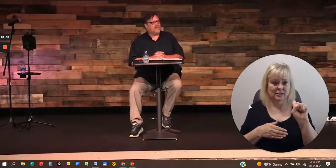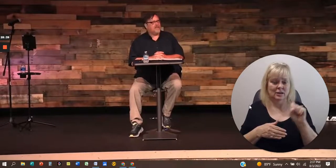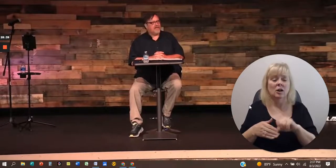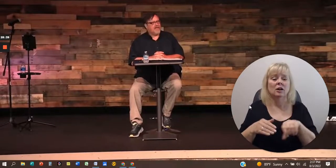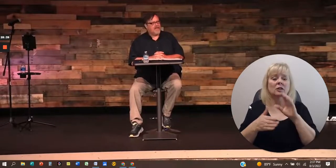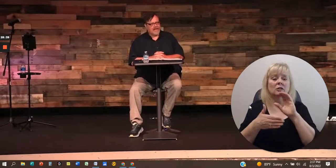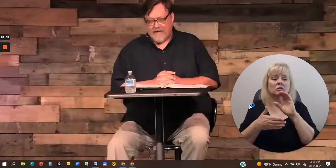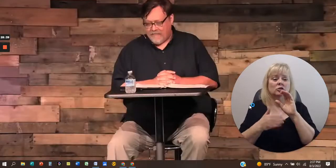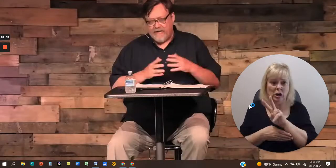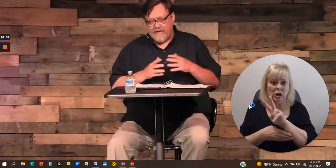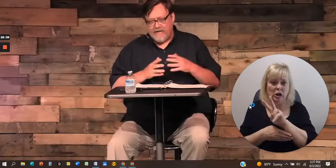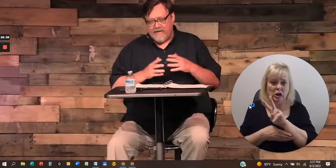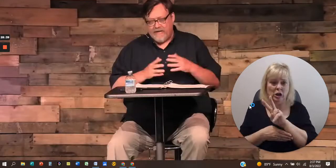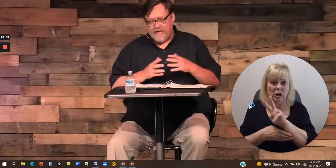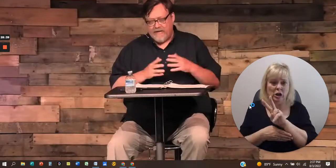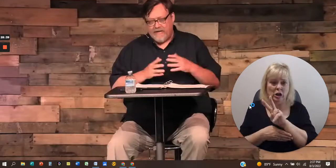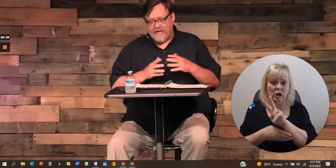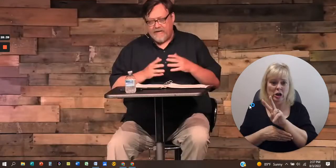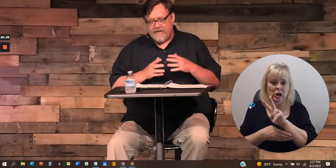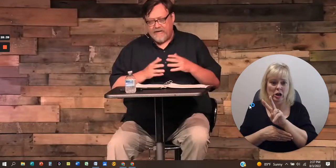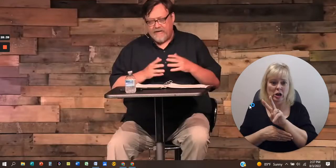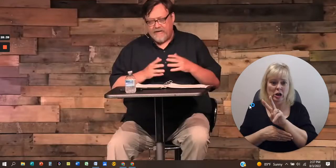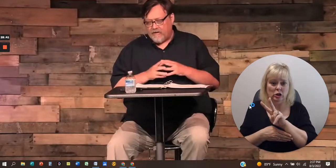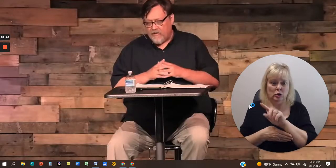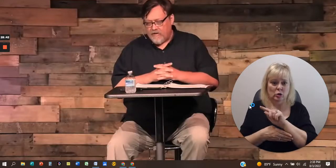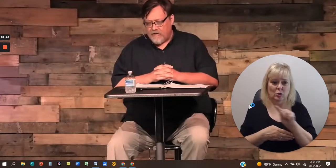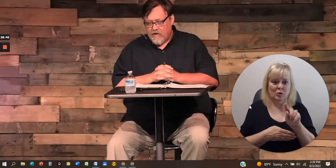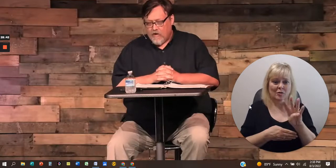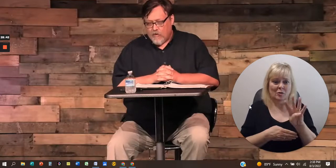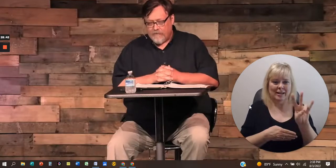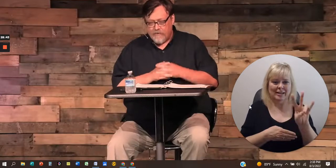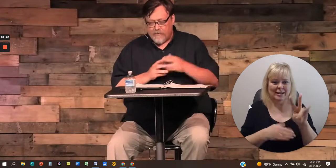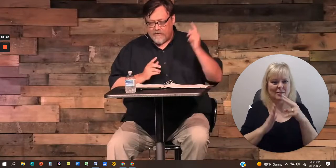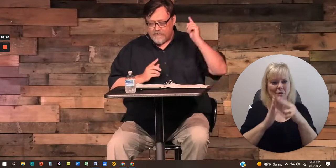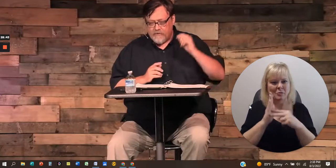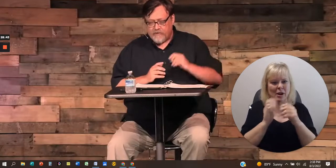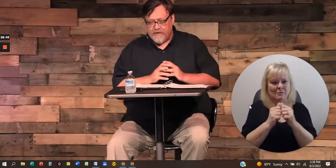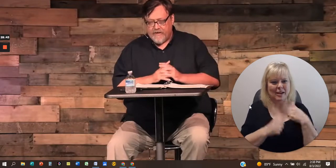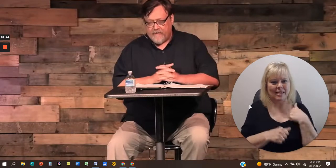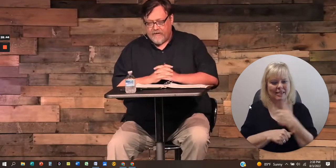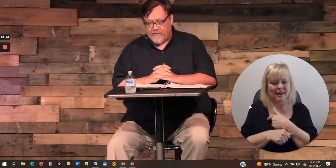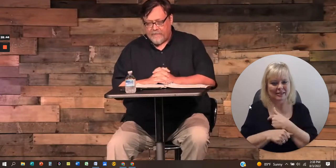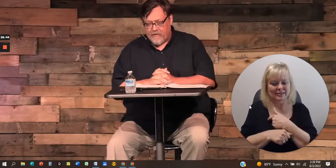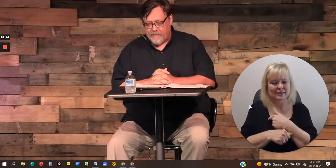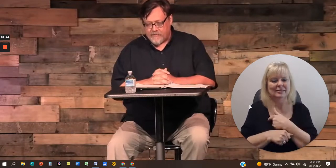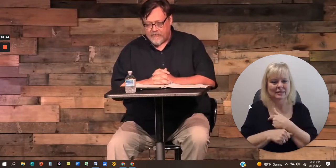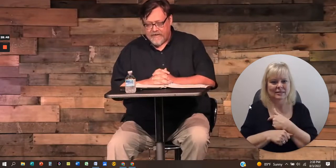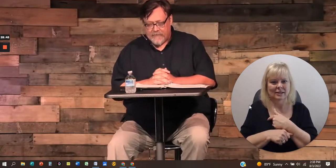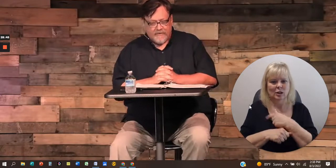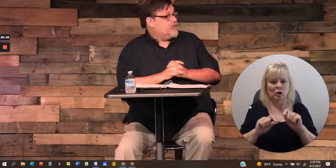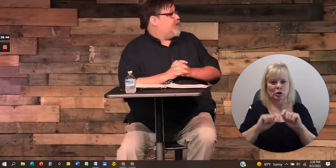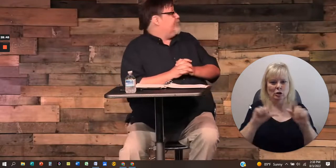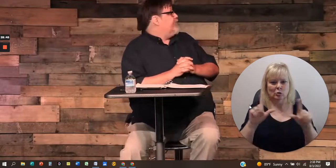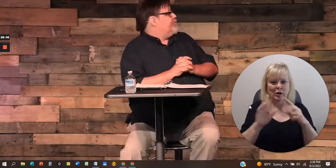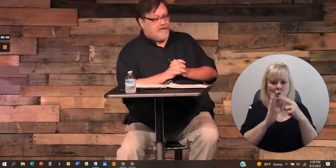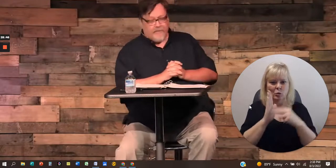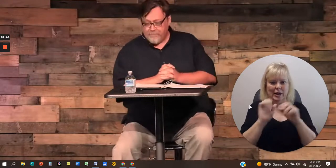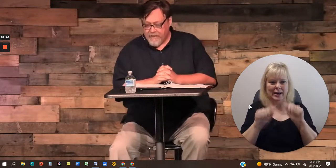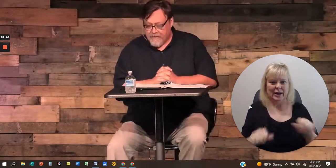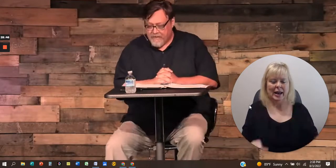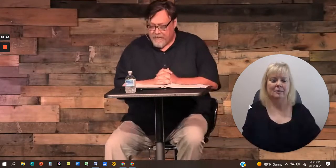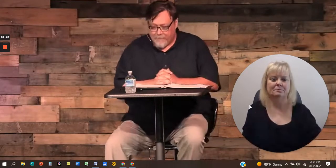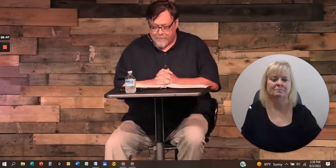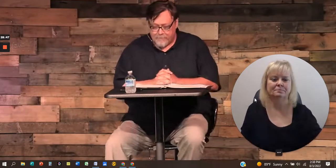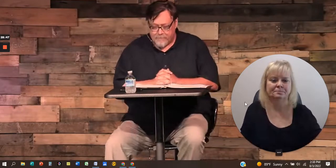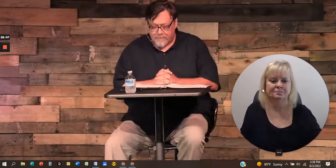I invite you, if you have a Bible with you, to read along, or if you want to, you can read on the screen. I believe we'll have it up there.